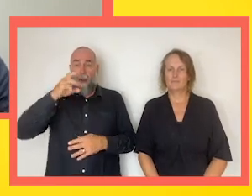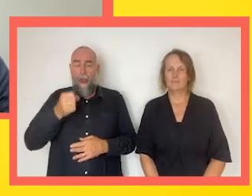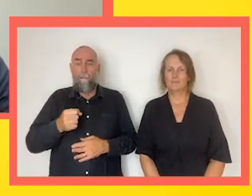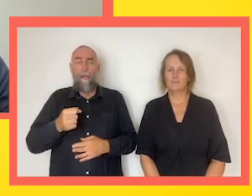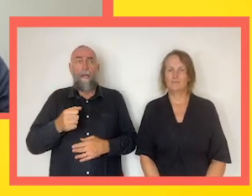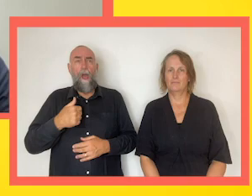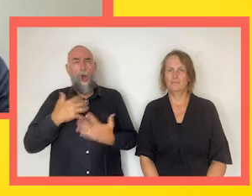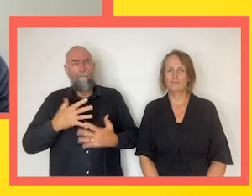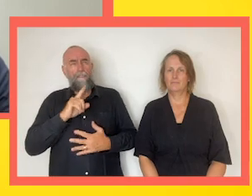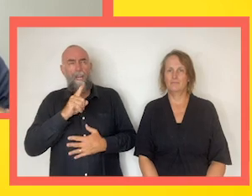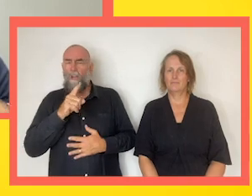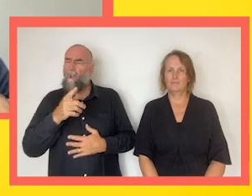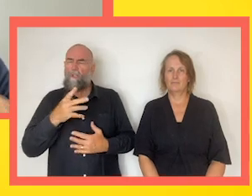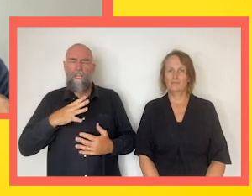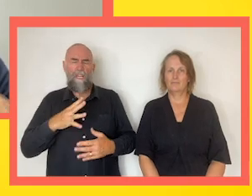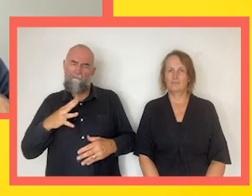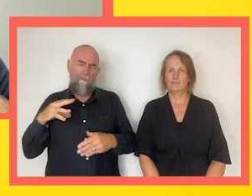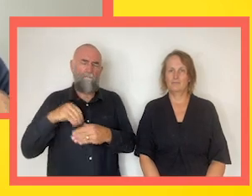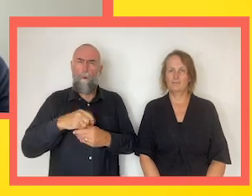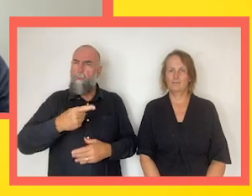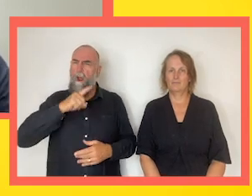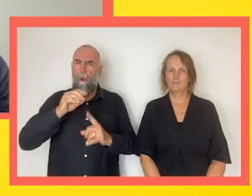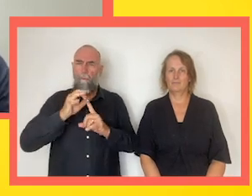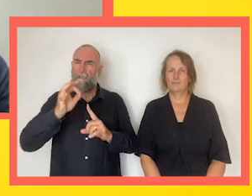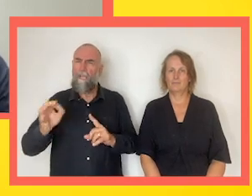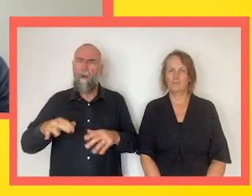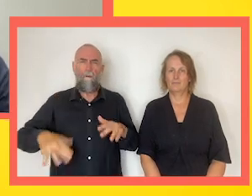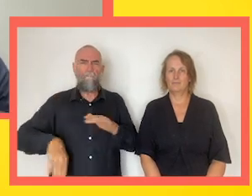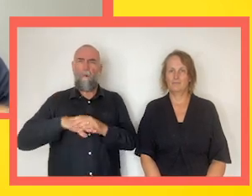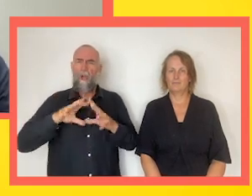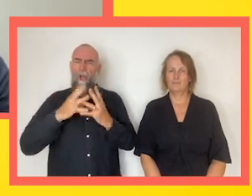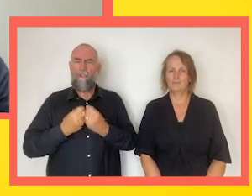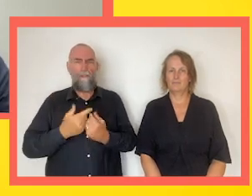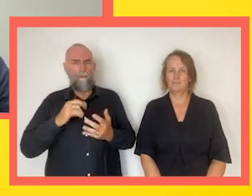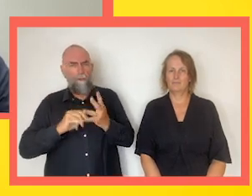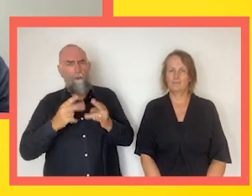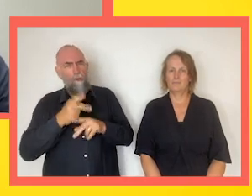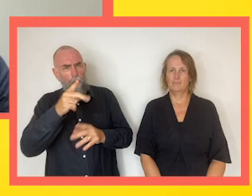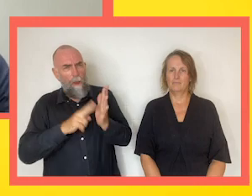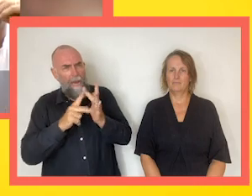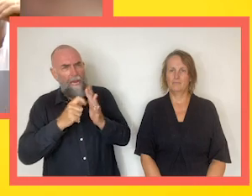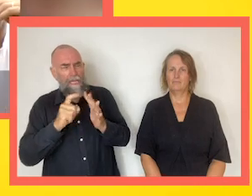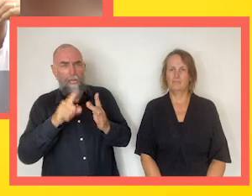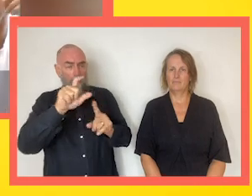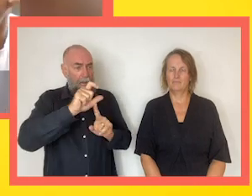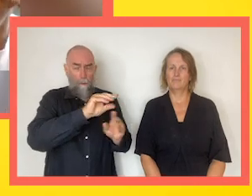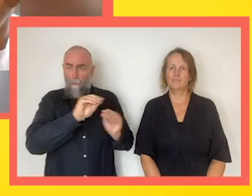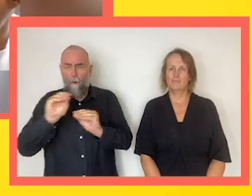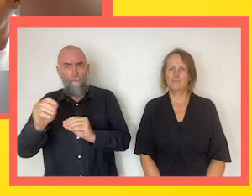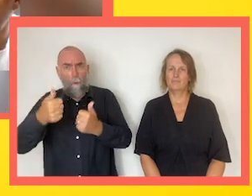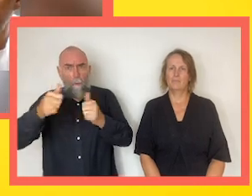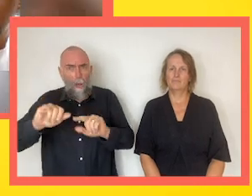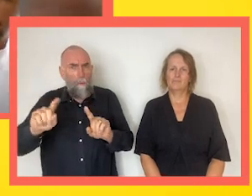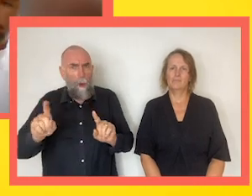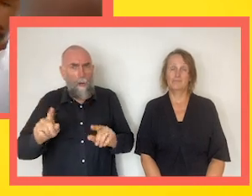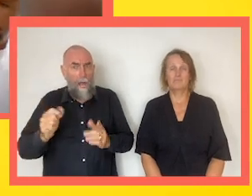takes everything, right? So how hard was that call to kind of pack life up? And in all